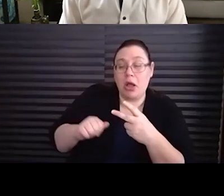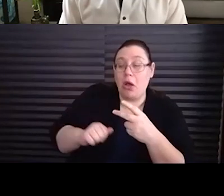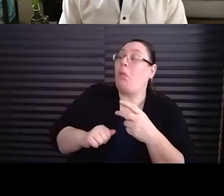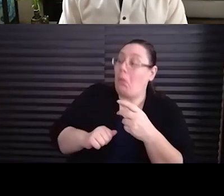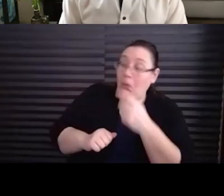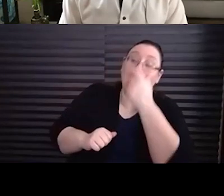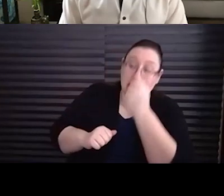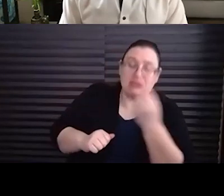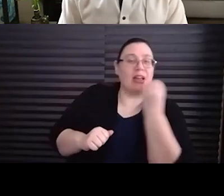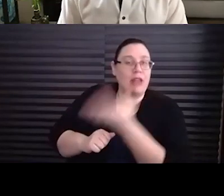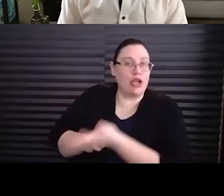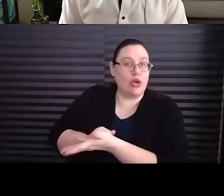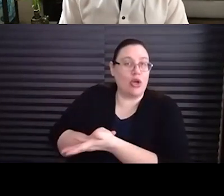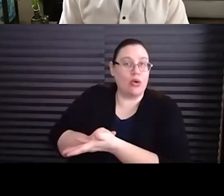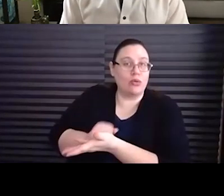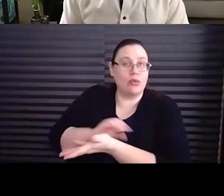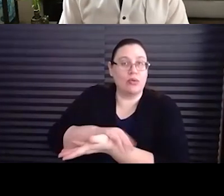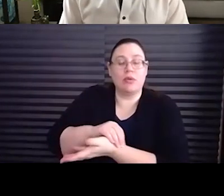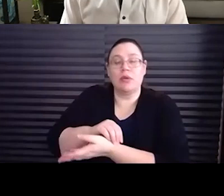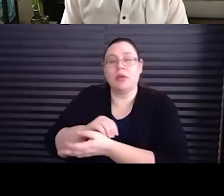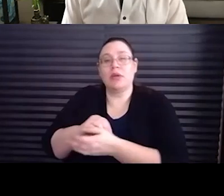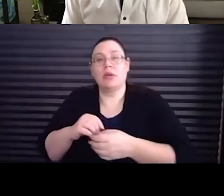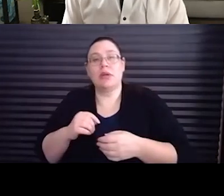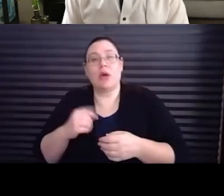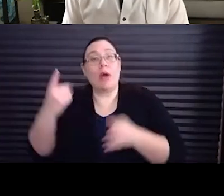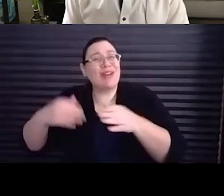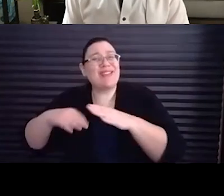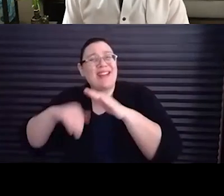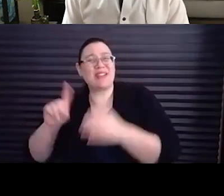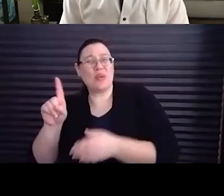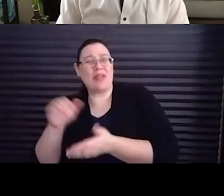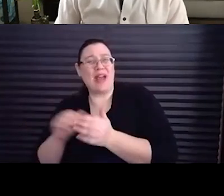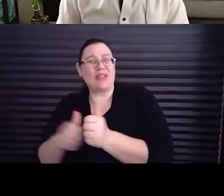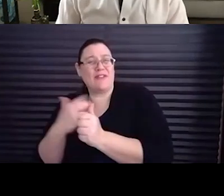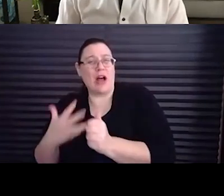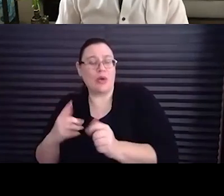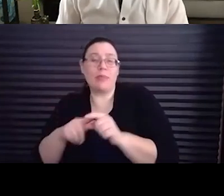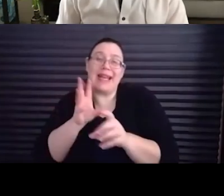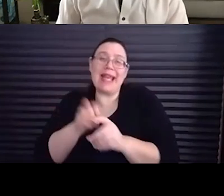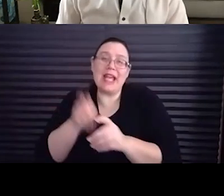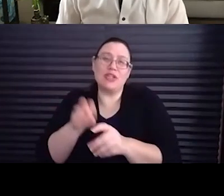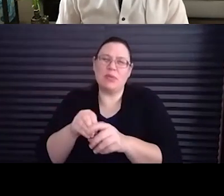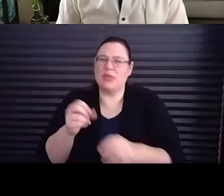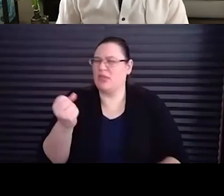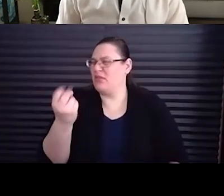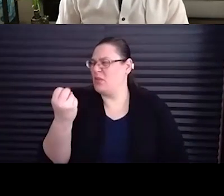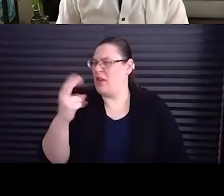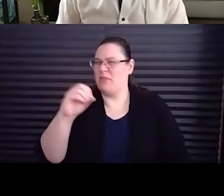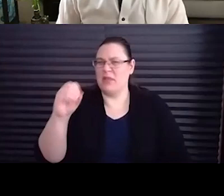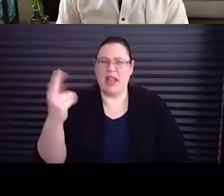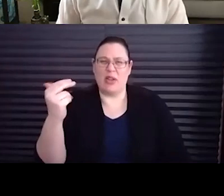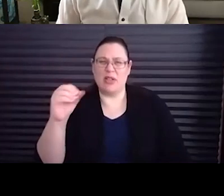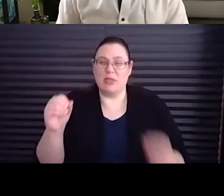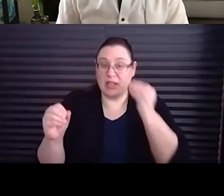someone had, you know, less than 1,000 followers, but their engagement rate was right at about 12-13%, which is really